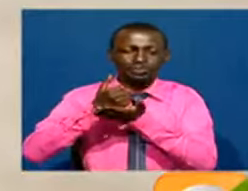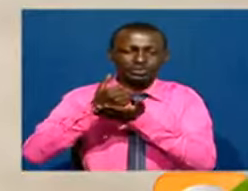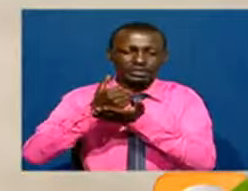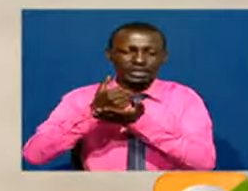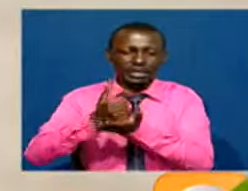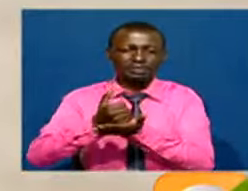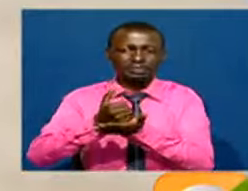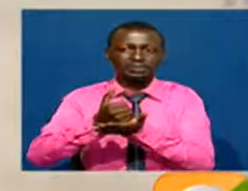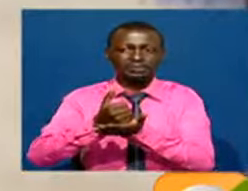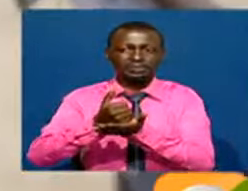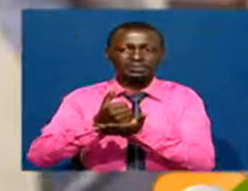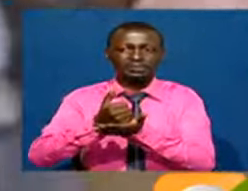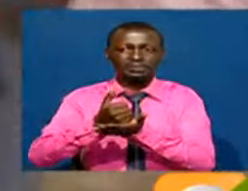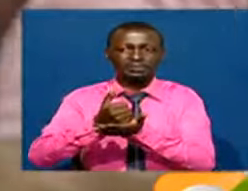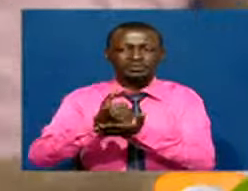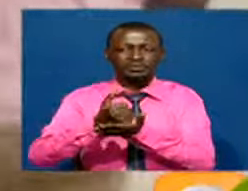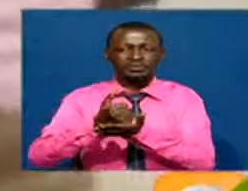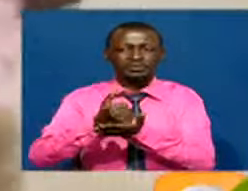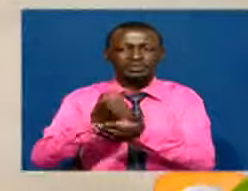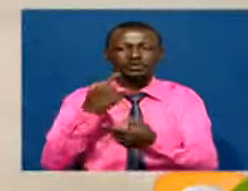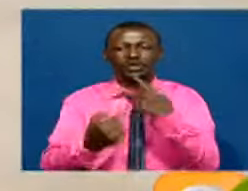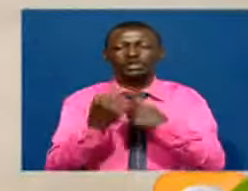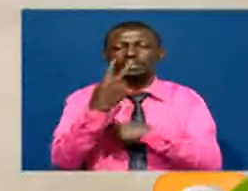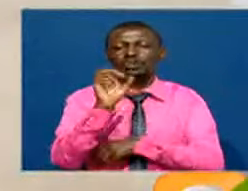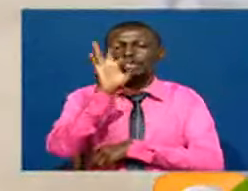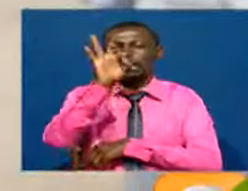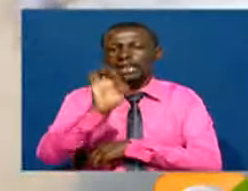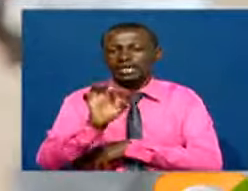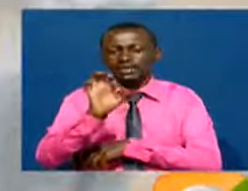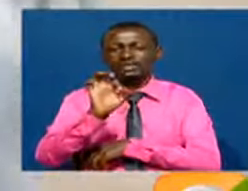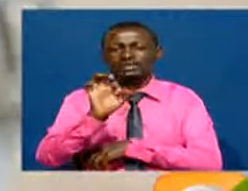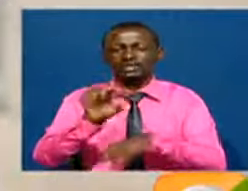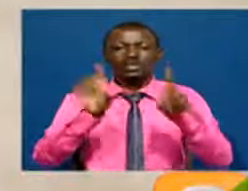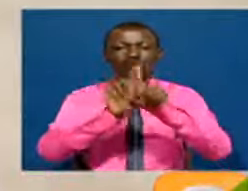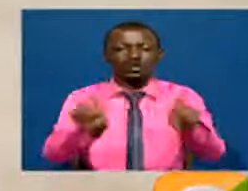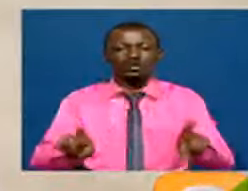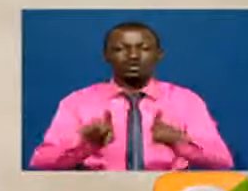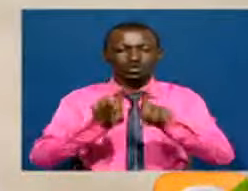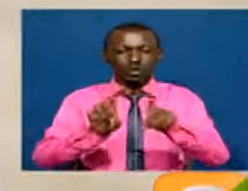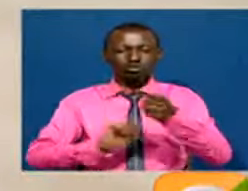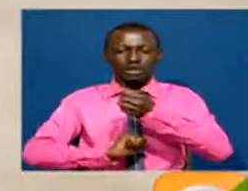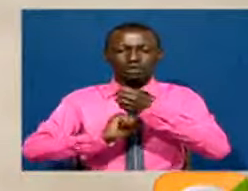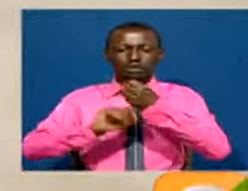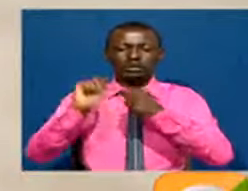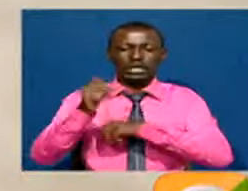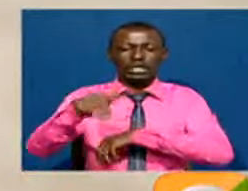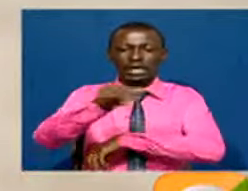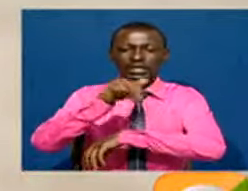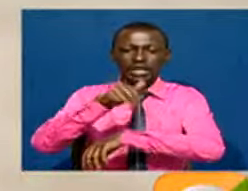zero ambition of Safaricom by 2030, while at the same time contributing to Kenya's national tree cover.